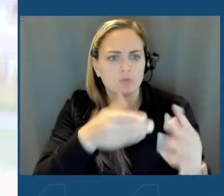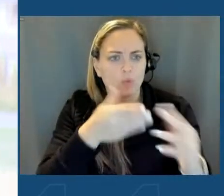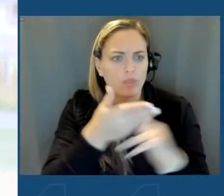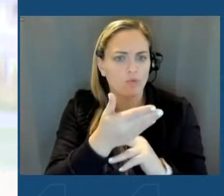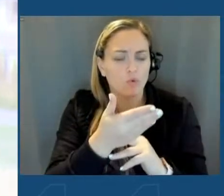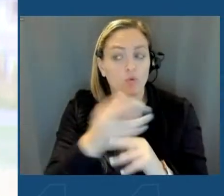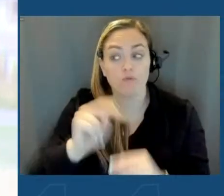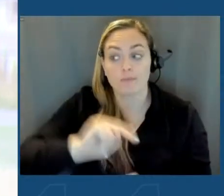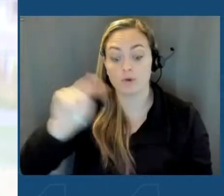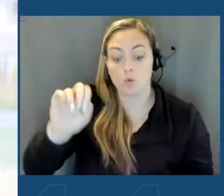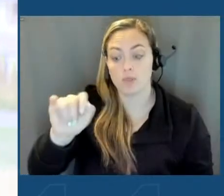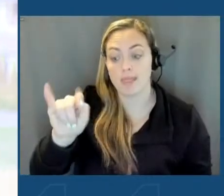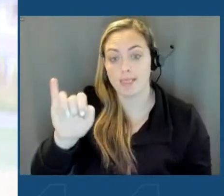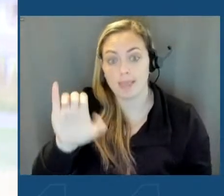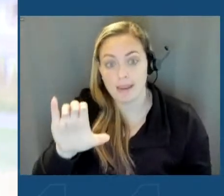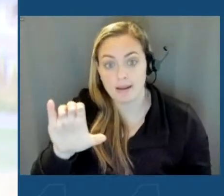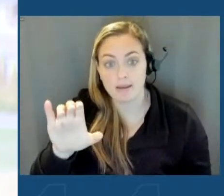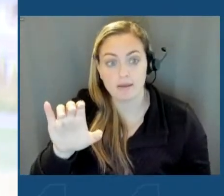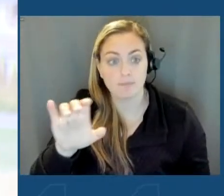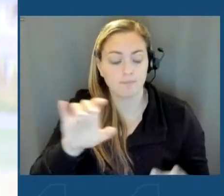North Atlantic, they came through